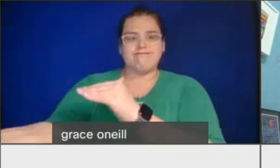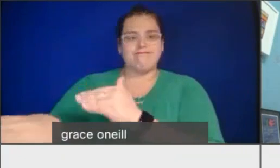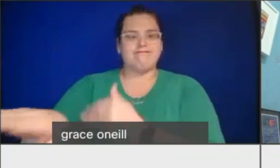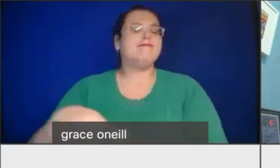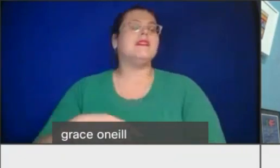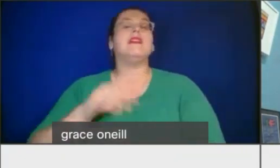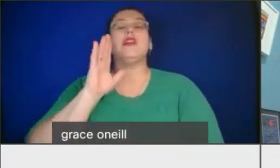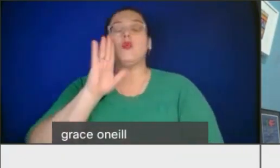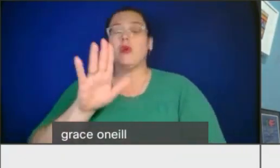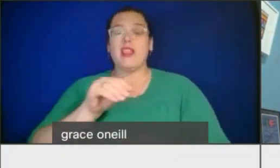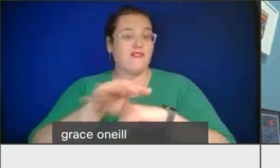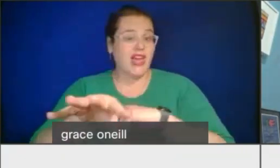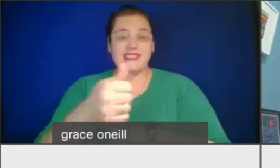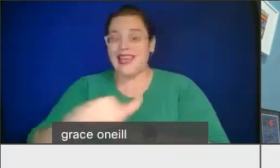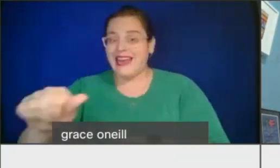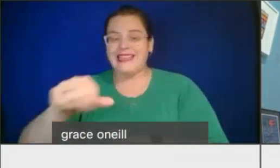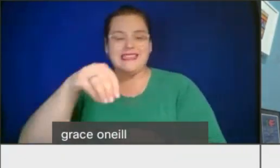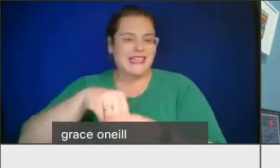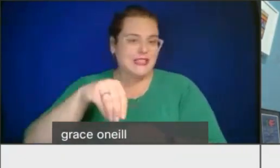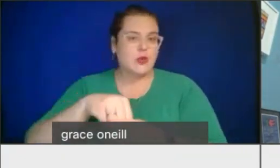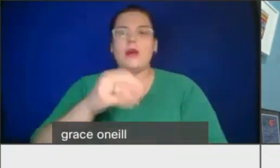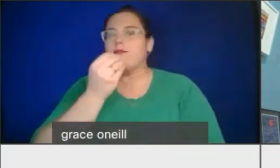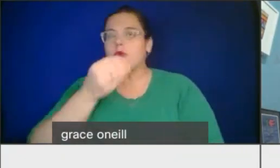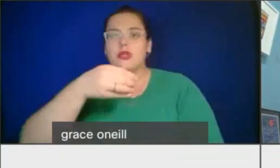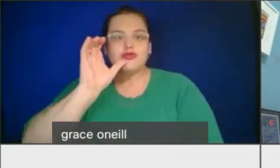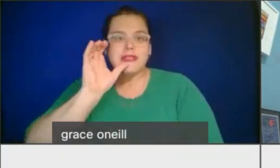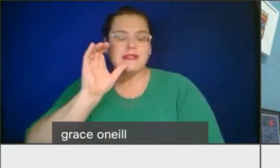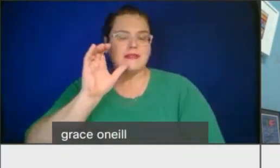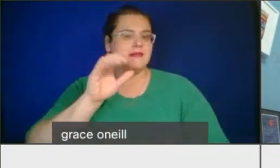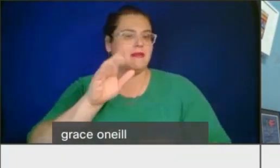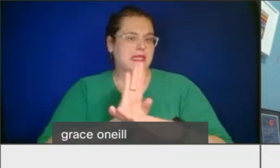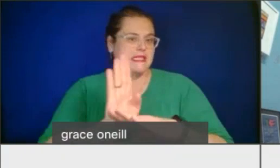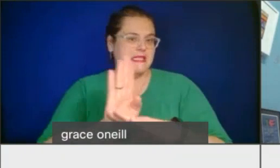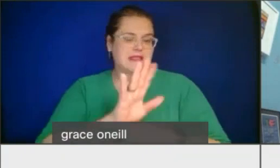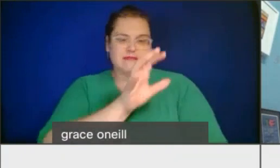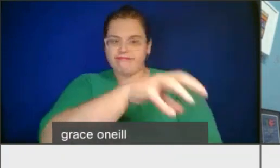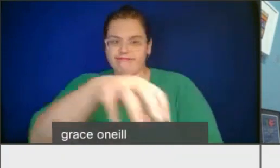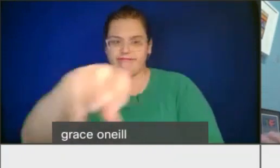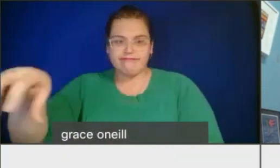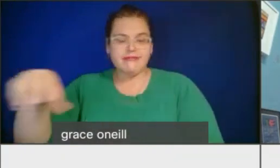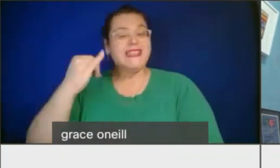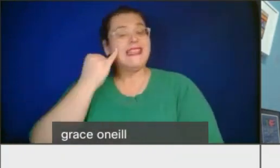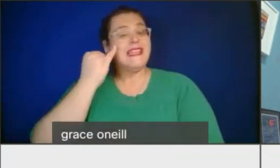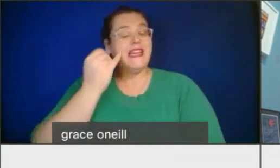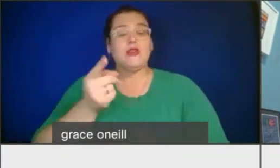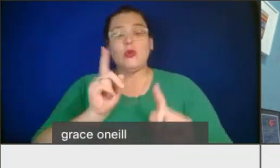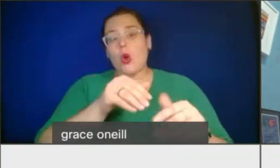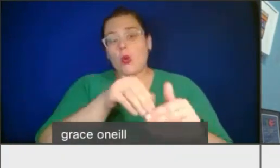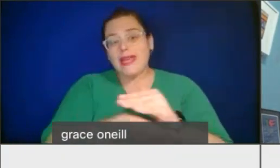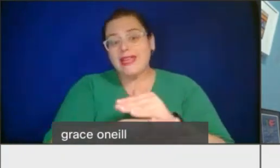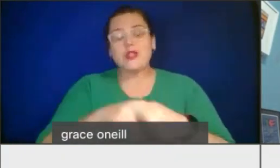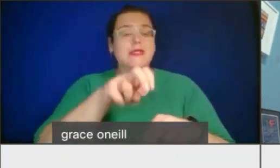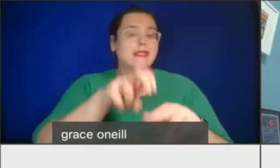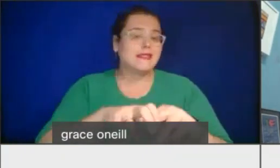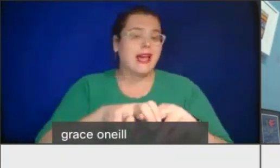indoor food and drink establishments. So if you're going in to sit down to eat dinner